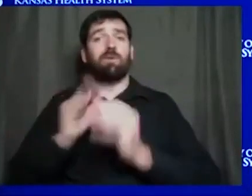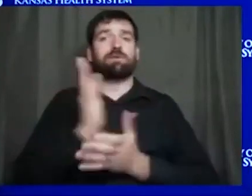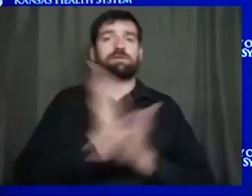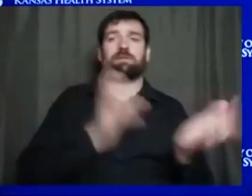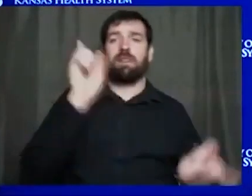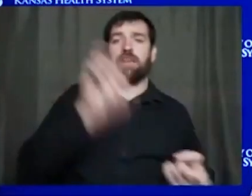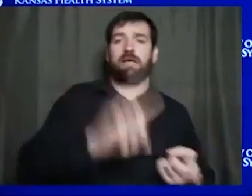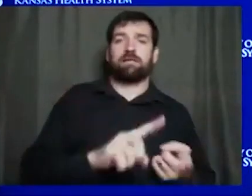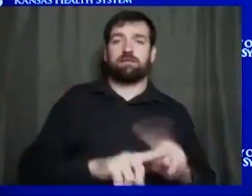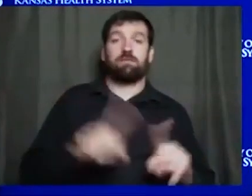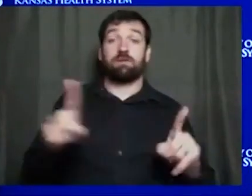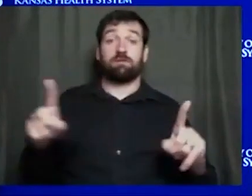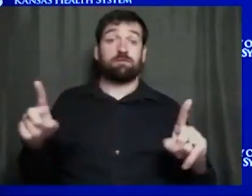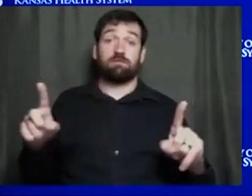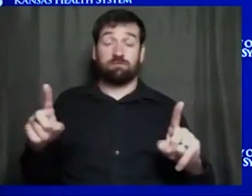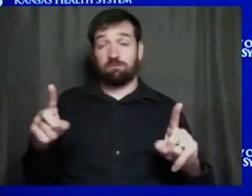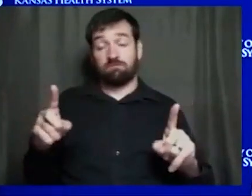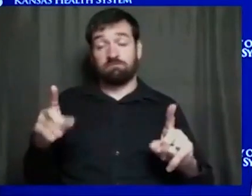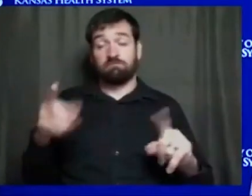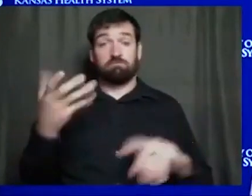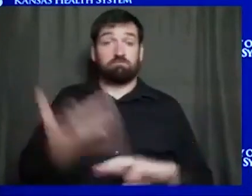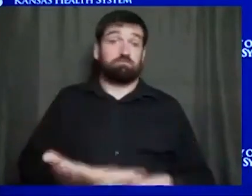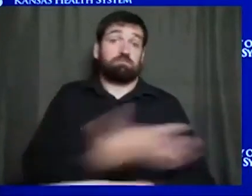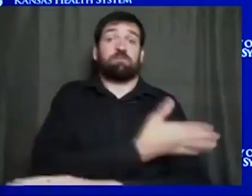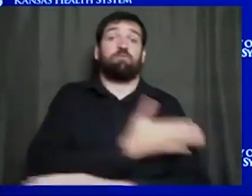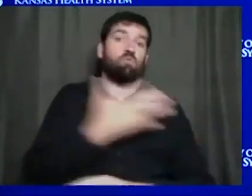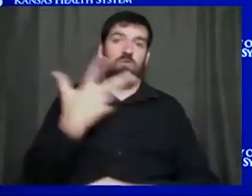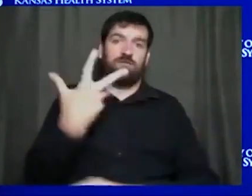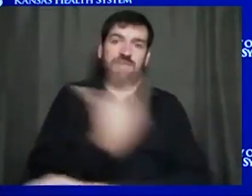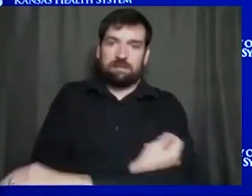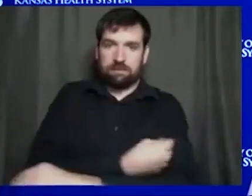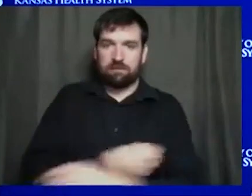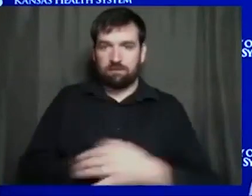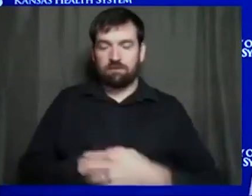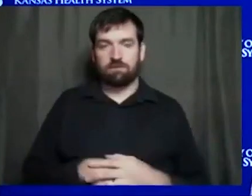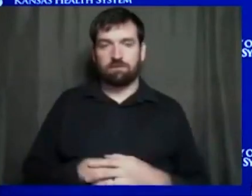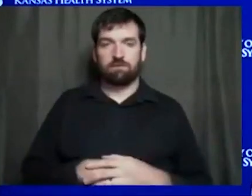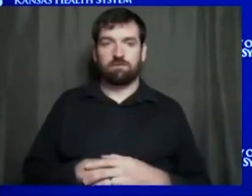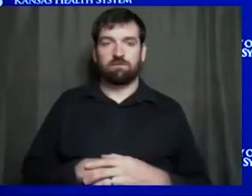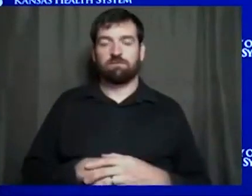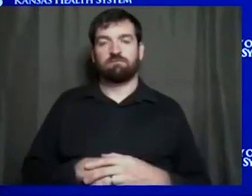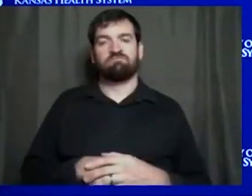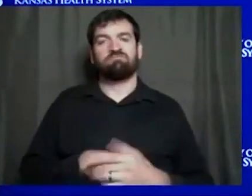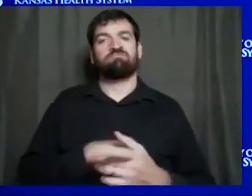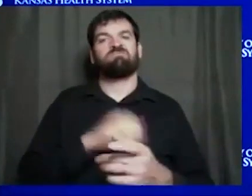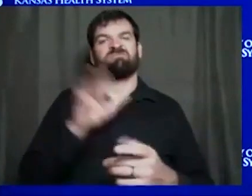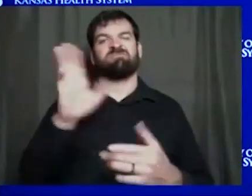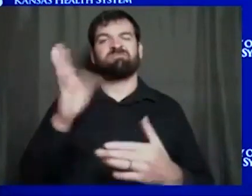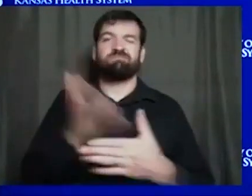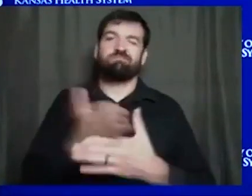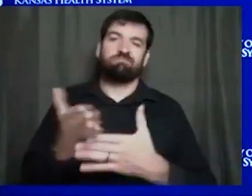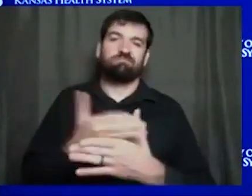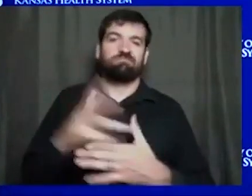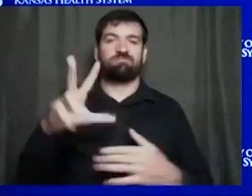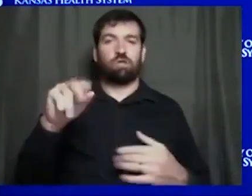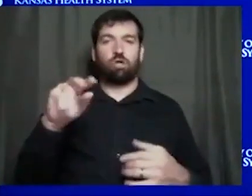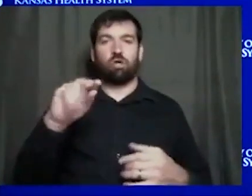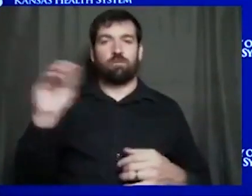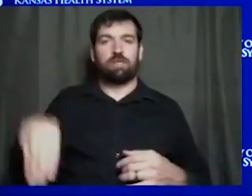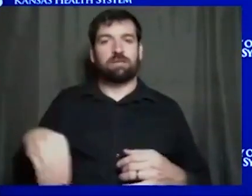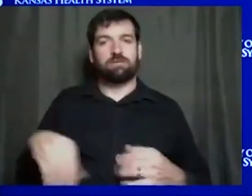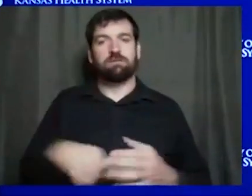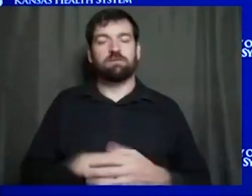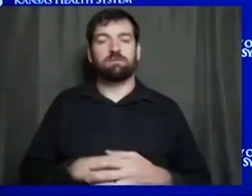transmission studies, even prior to the vaccination, the attack rate seemed to be about 30% within households as well. So it isn't